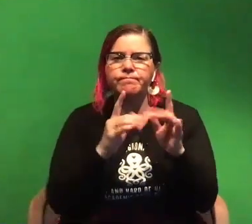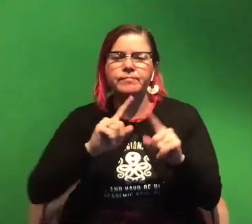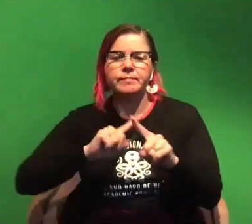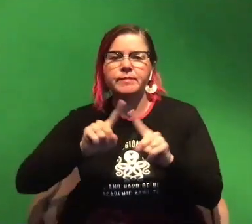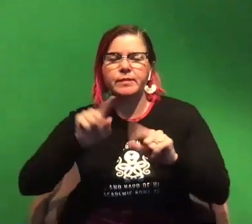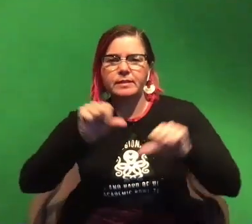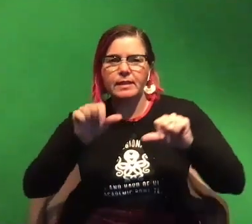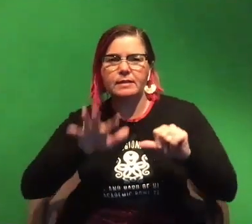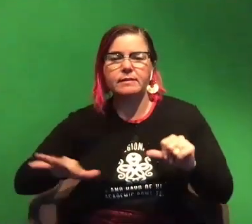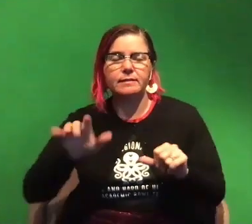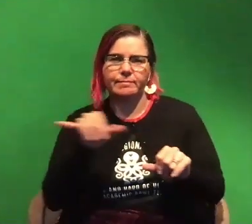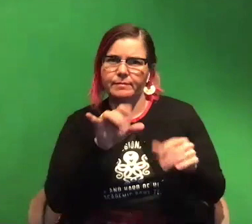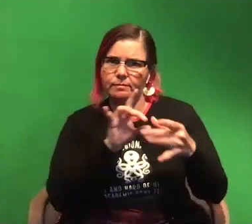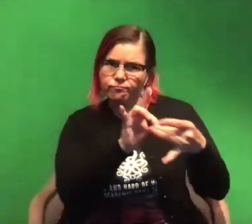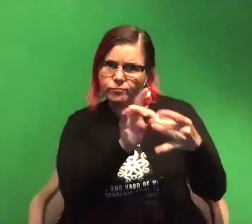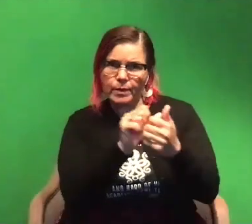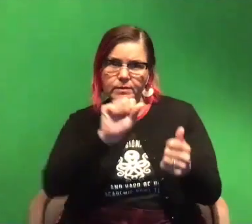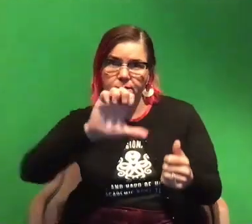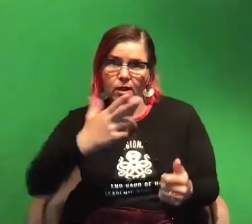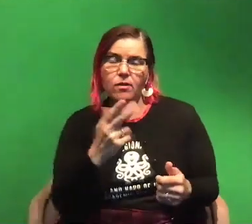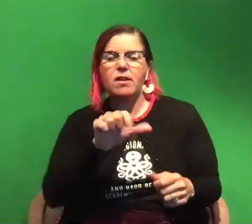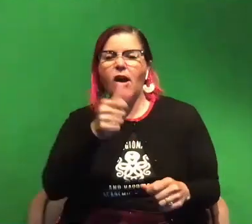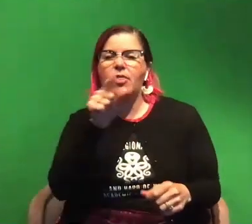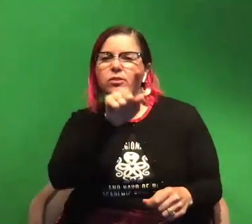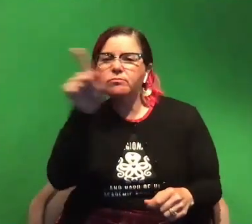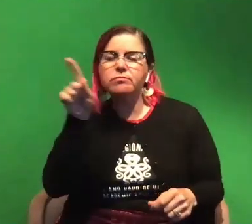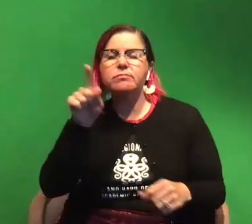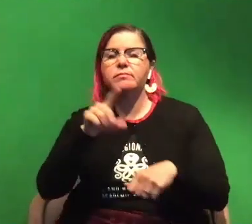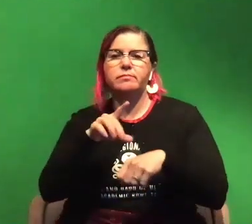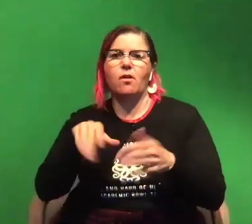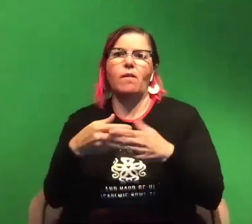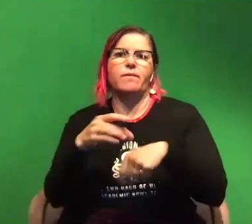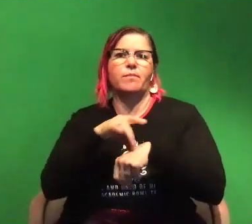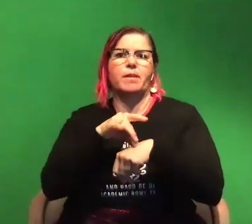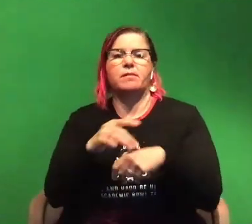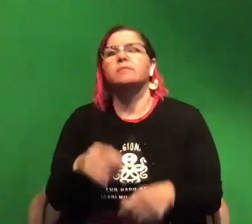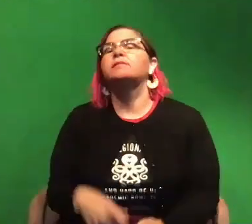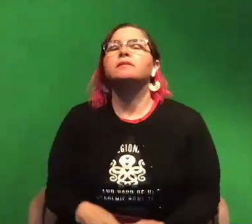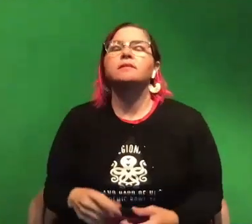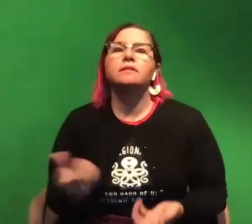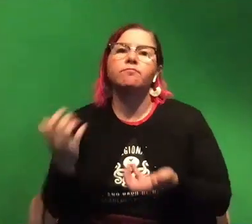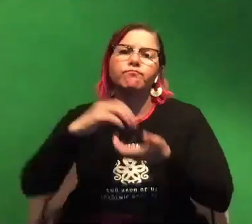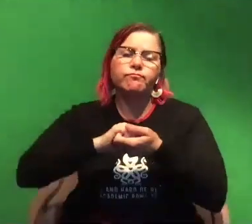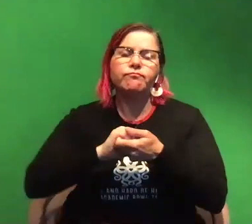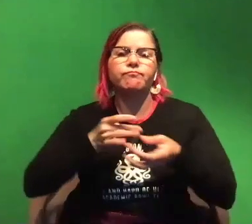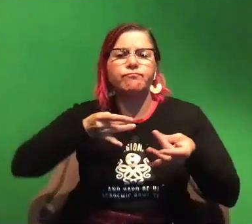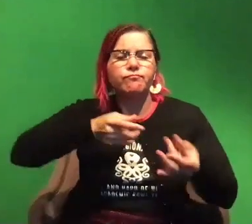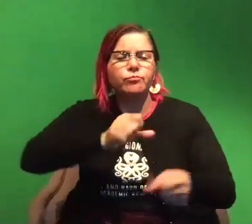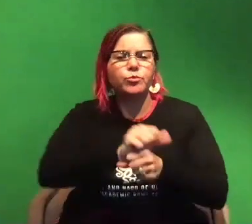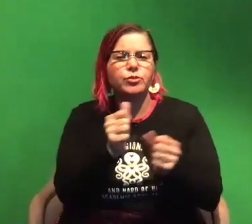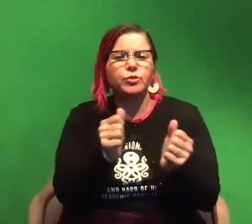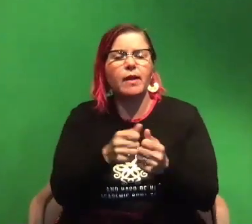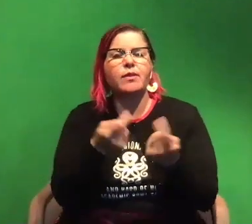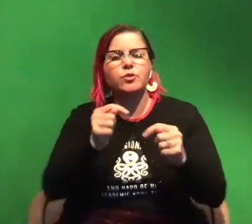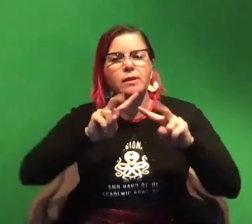scientists out there like Sarah and others throughout the planet Earth, and we can kind of work as a more cohesive unit to try to look